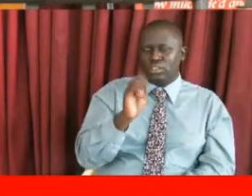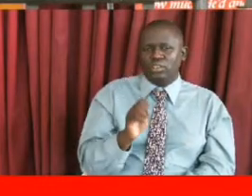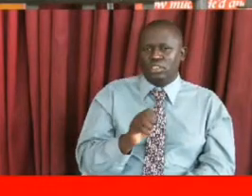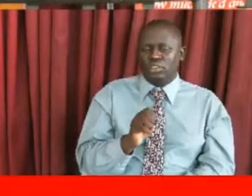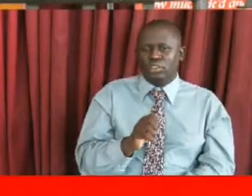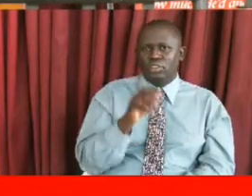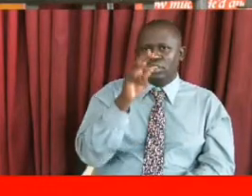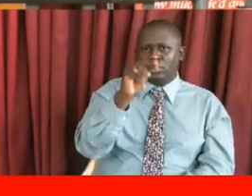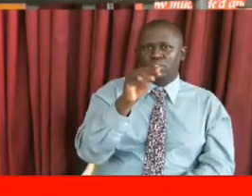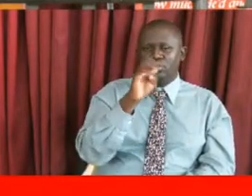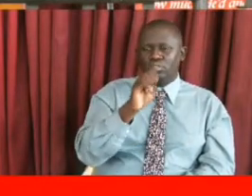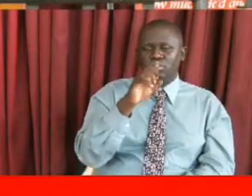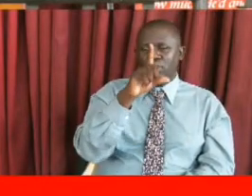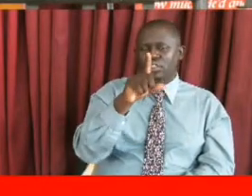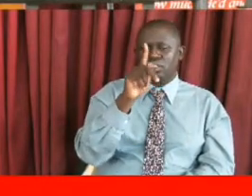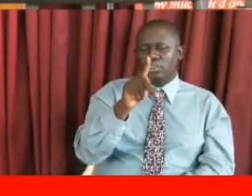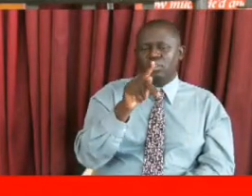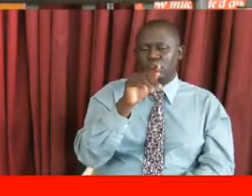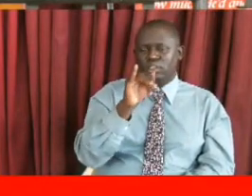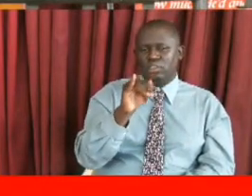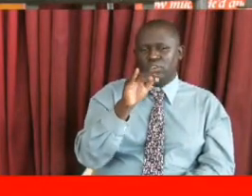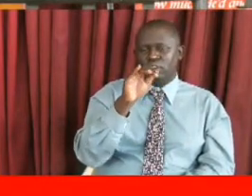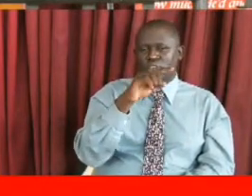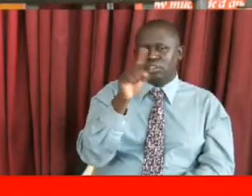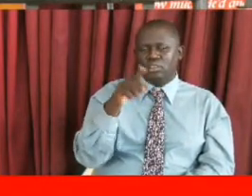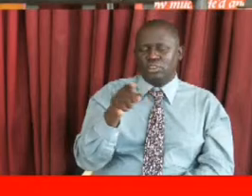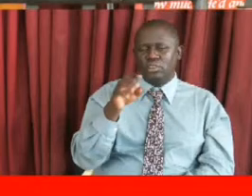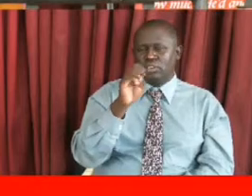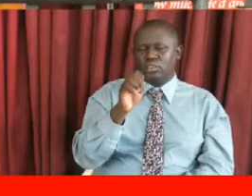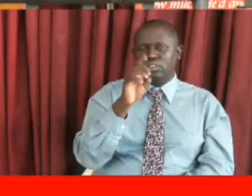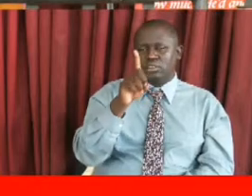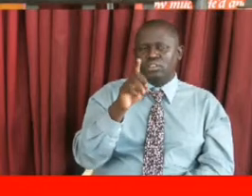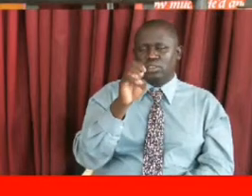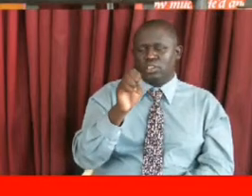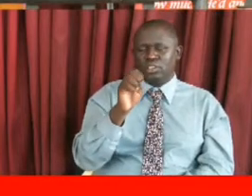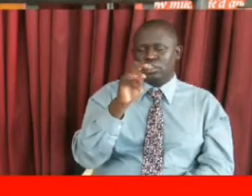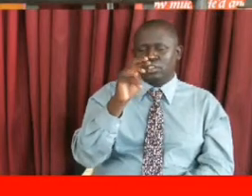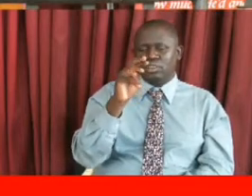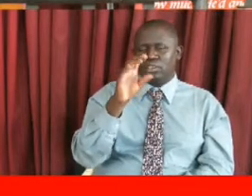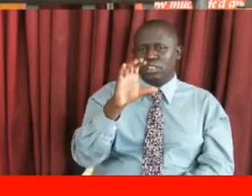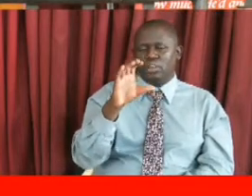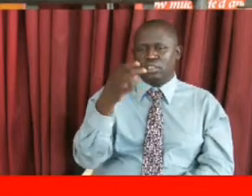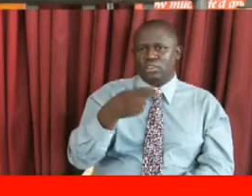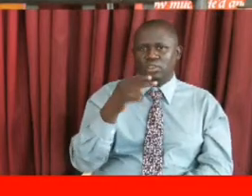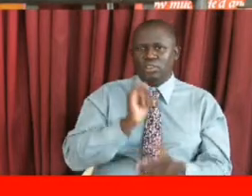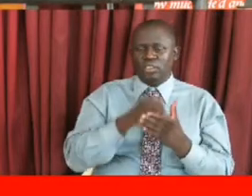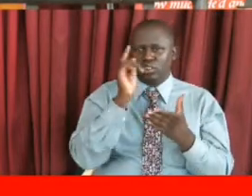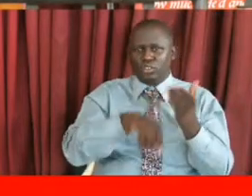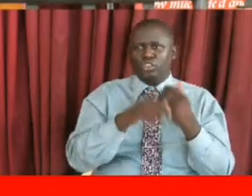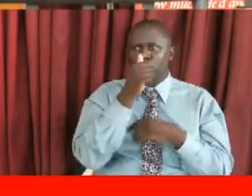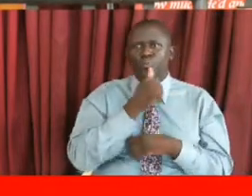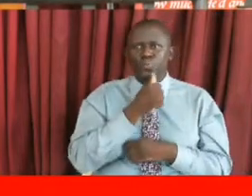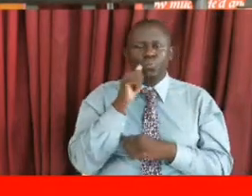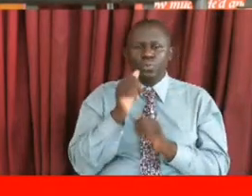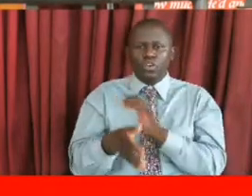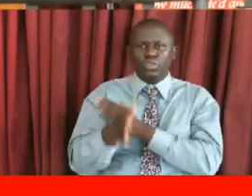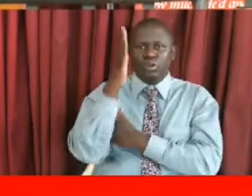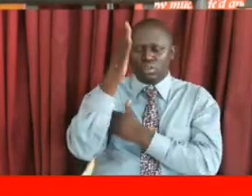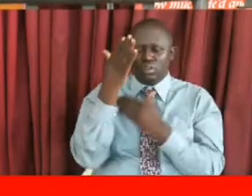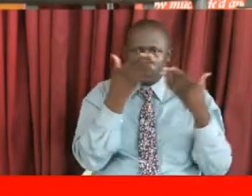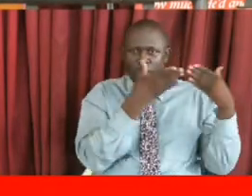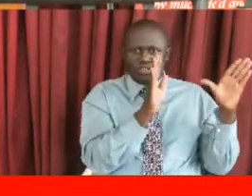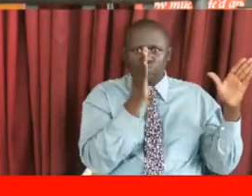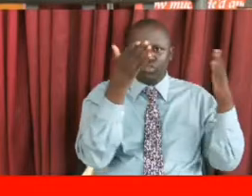theop all those fullness of godhe body that is the mystery of God being f